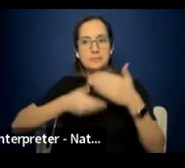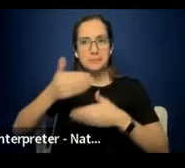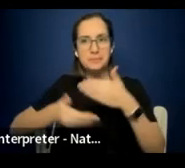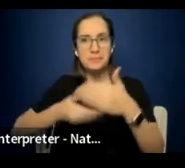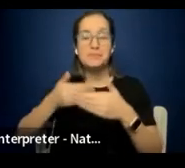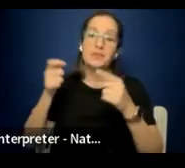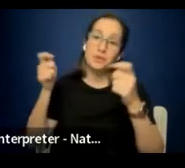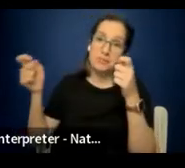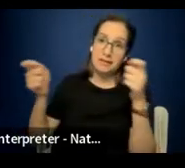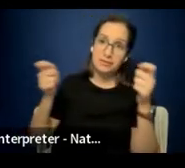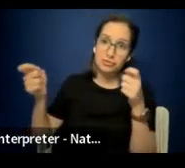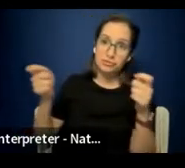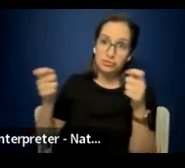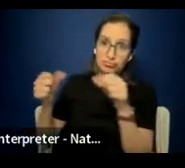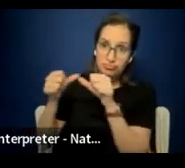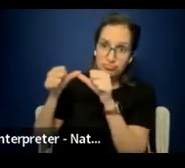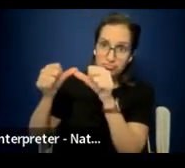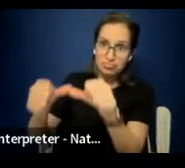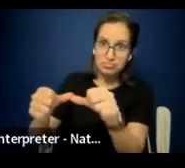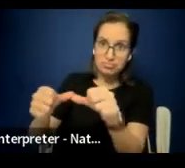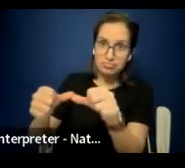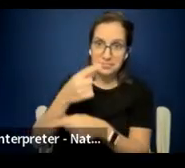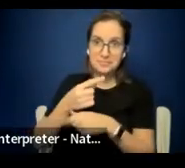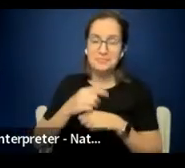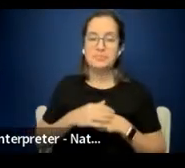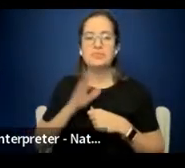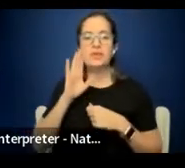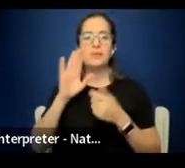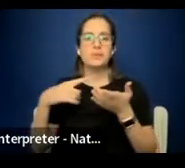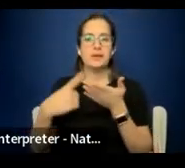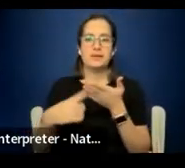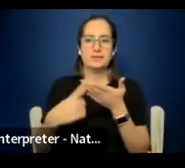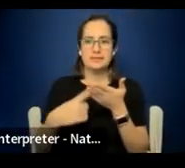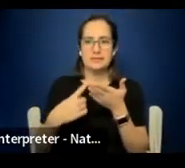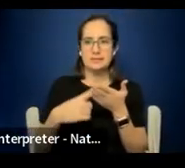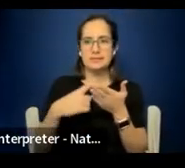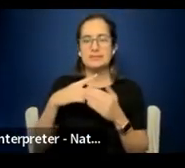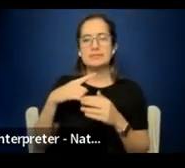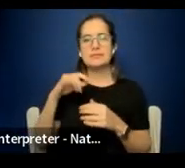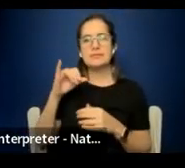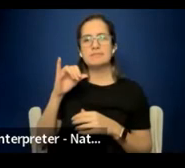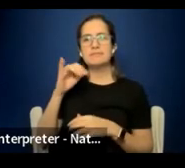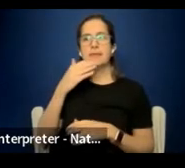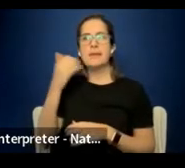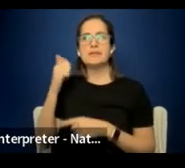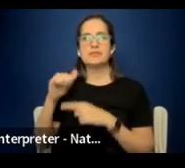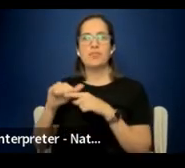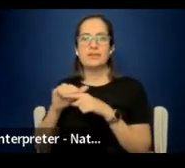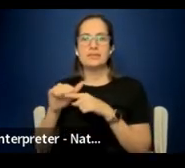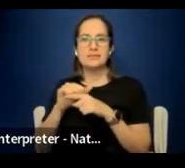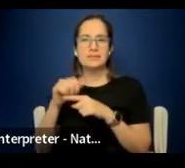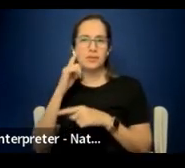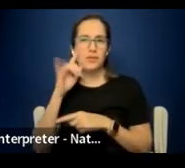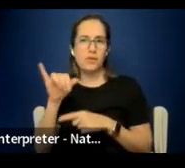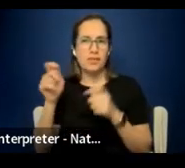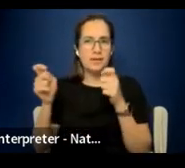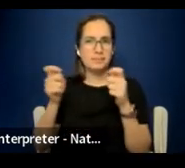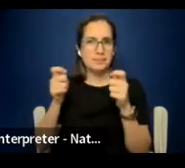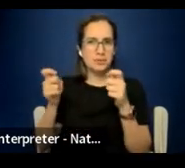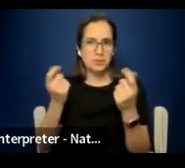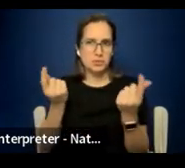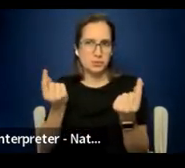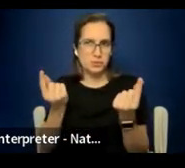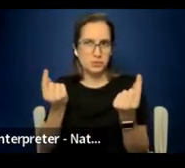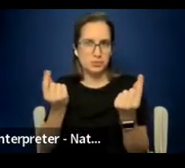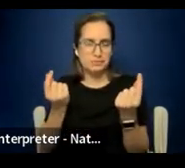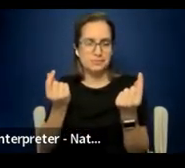volunteers on an ongoing basis. And we're going to talk, you know, a little bit about what some best practices are there. And I'm going to invite everybody, you know, during this